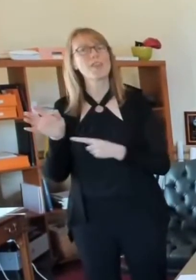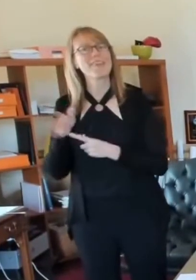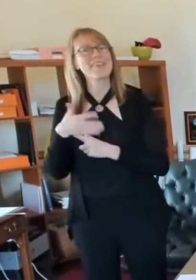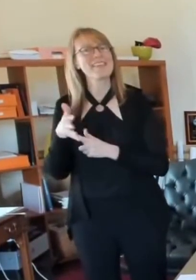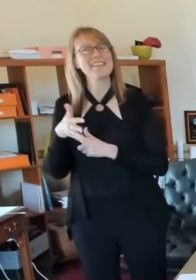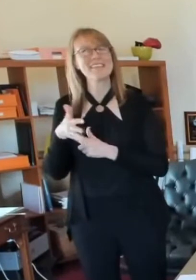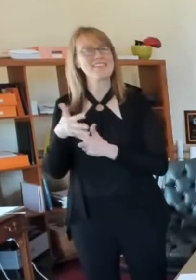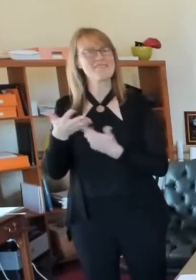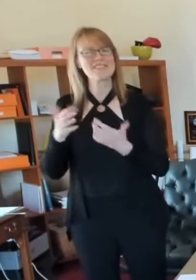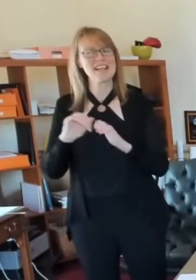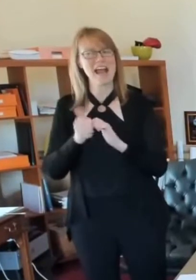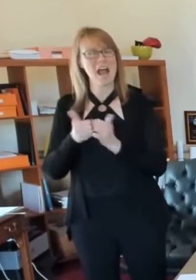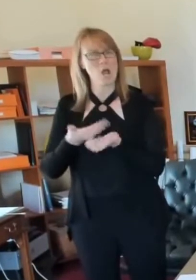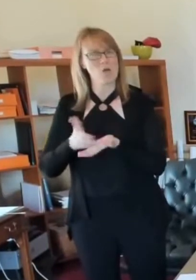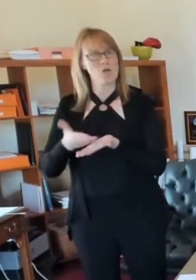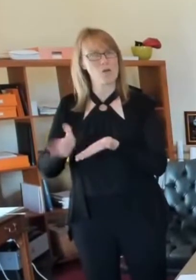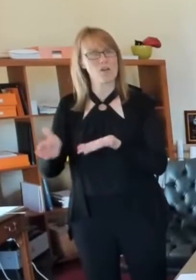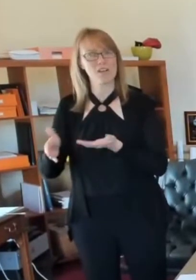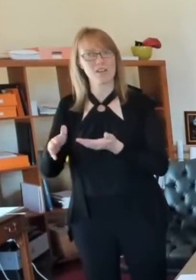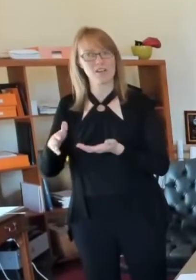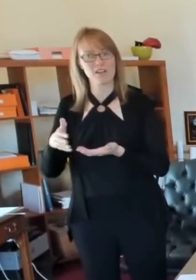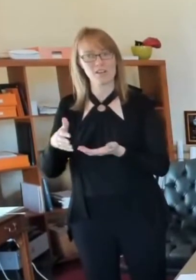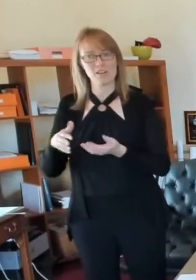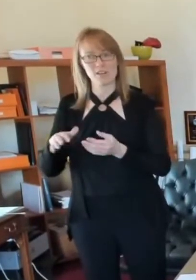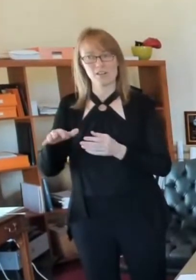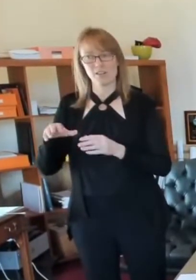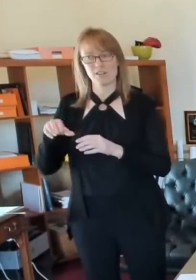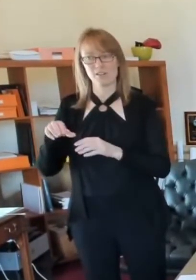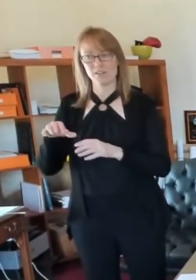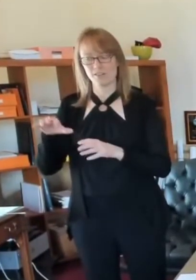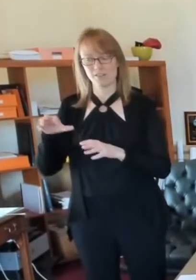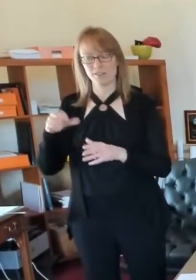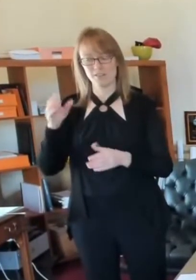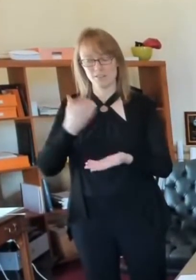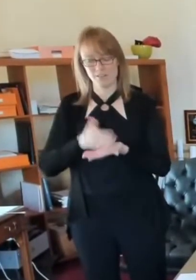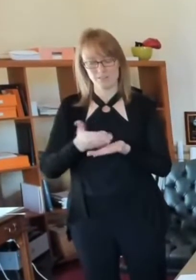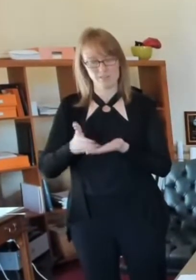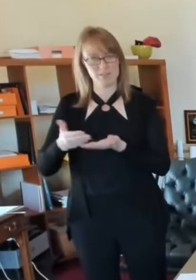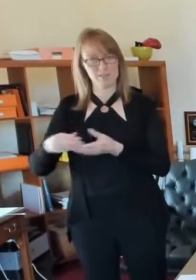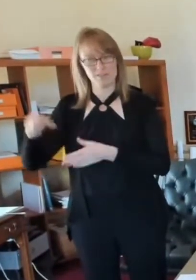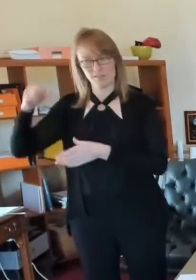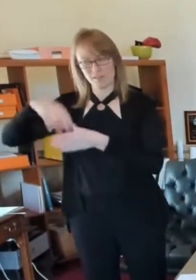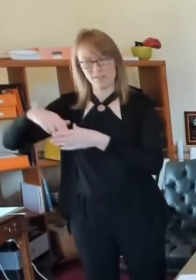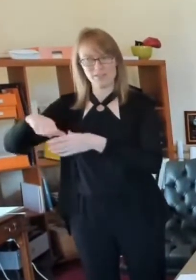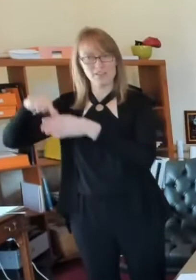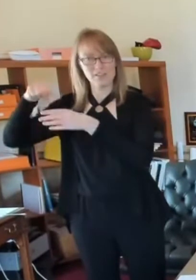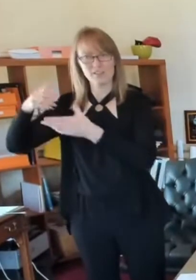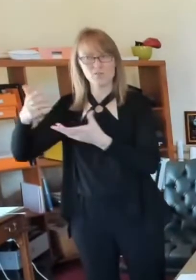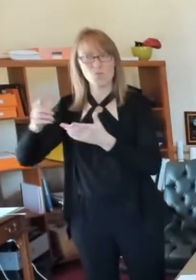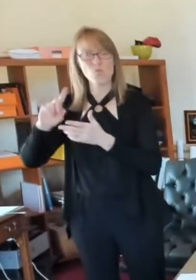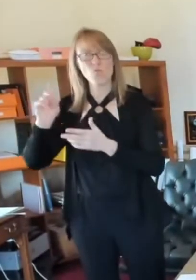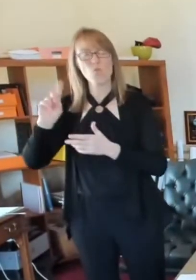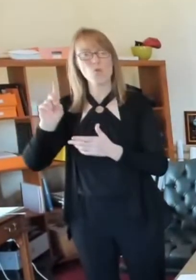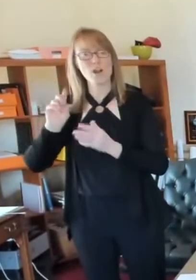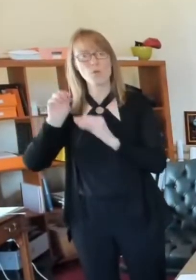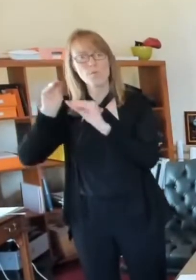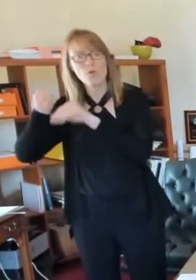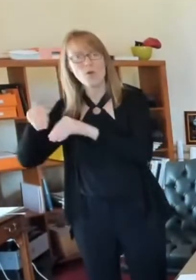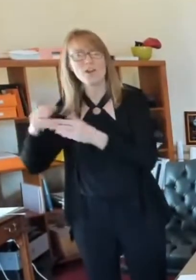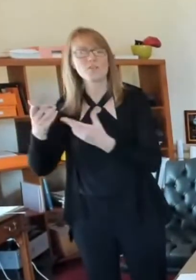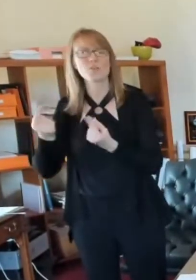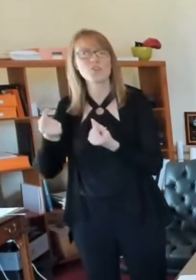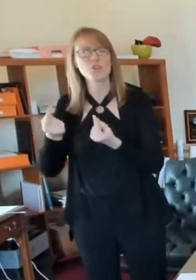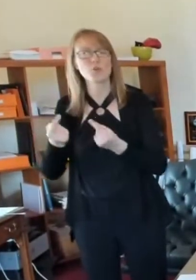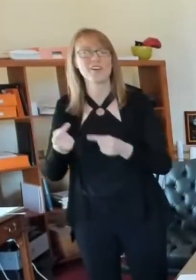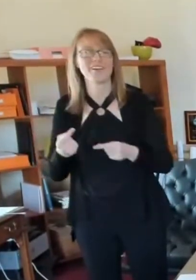on the street for pickup? There's going to be a lot of leaves on the ground soon. Leaves. You're taking me back to